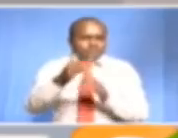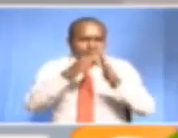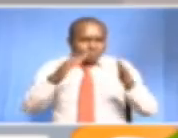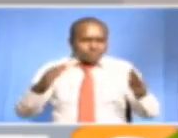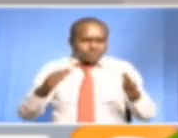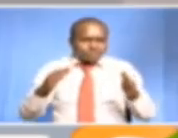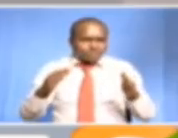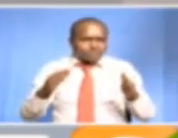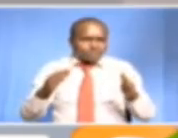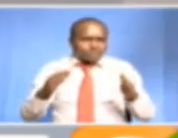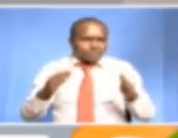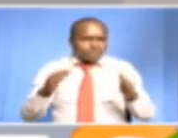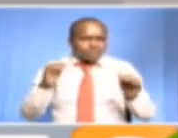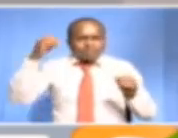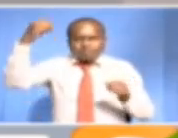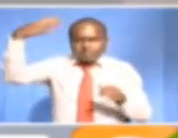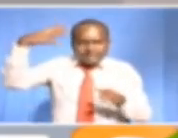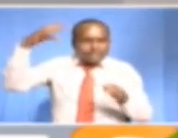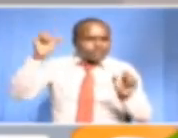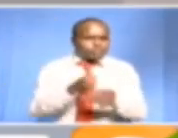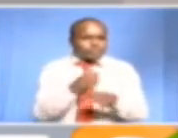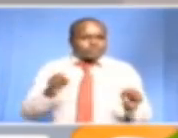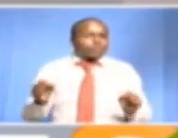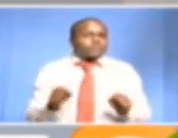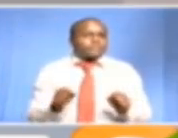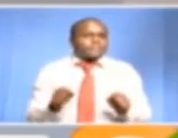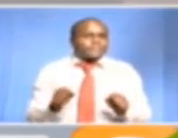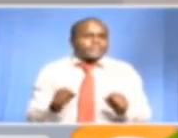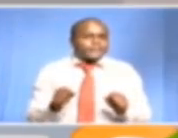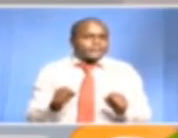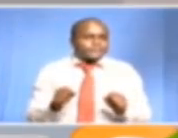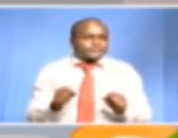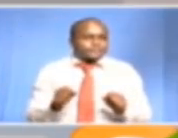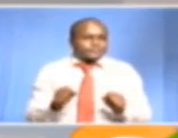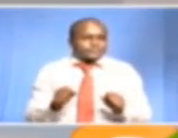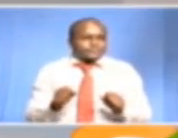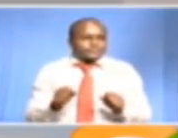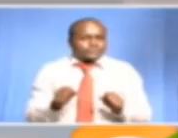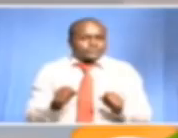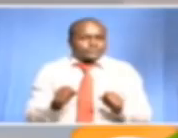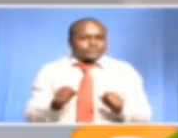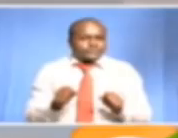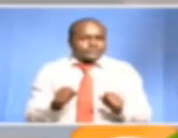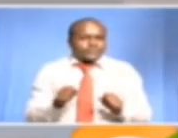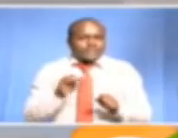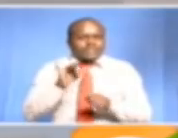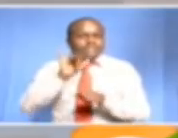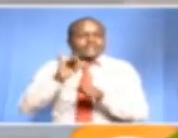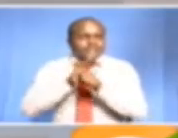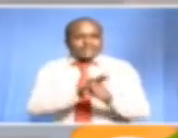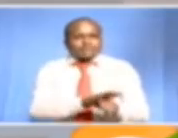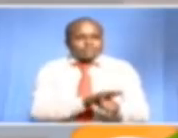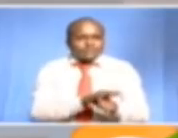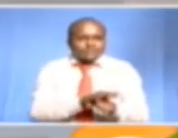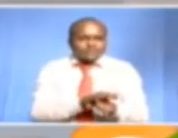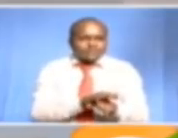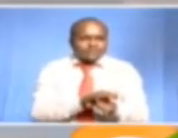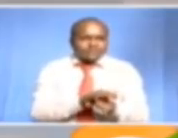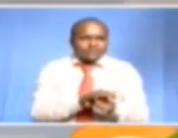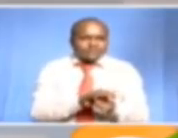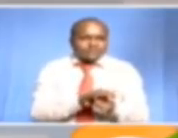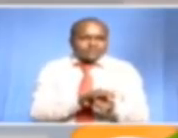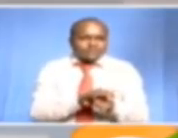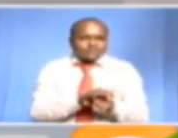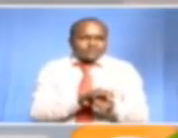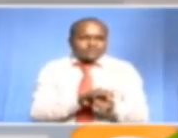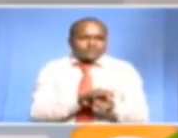to get vitamin D, which is actually the sun. And, you know, those kind of, you know, the stigma that neighbors, you know, you